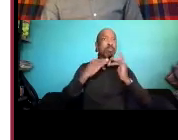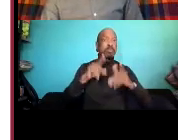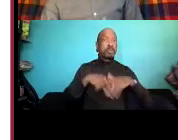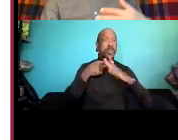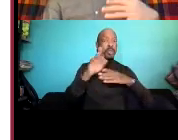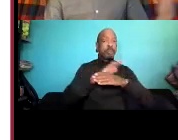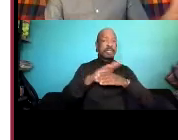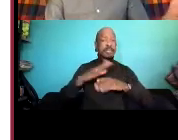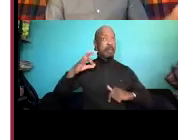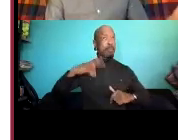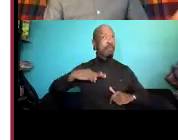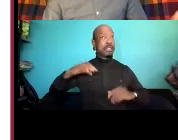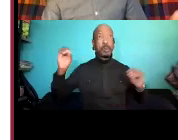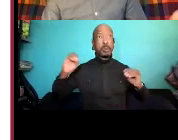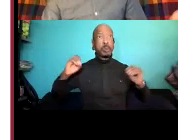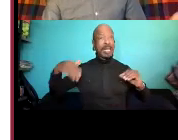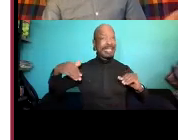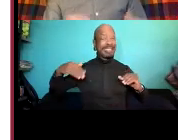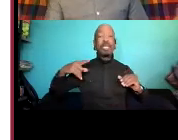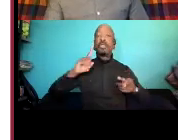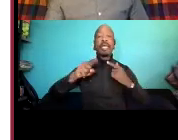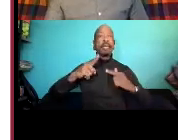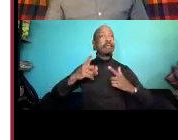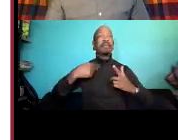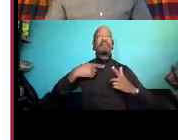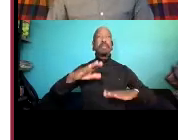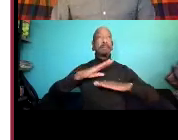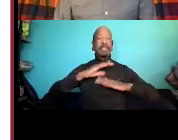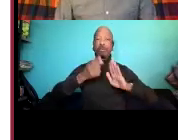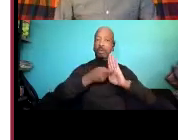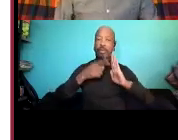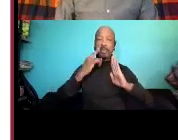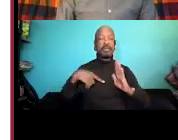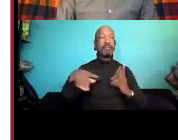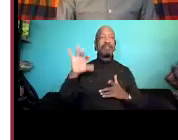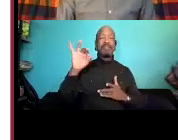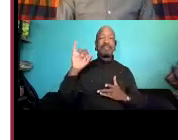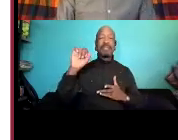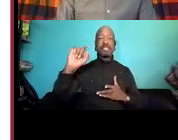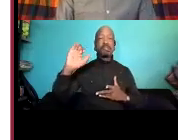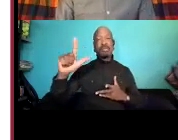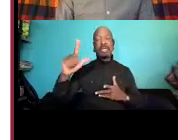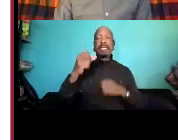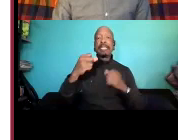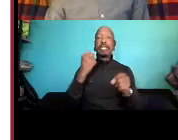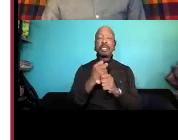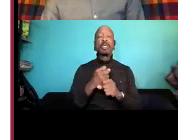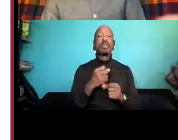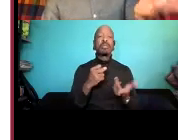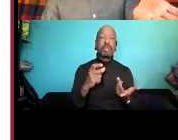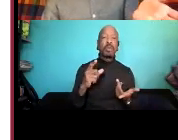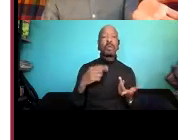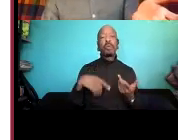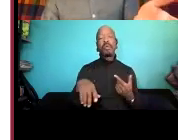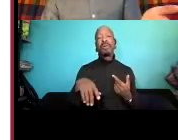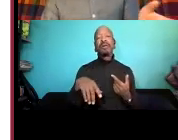exist and can't fiscally meet the requirements of employment law, say, for example. And so they'll choose an LLC. Here's